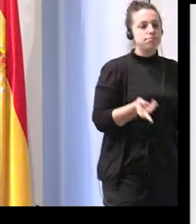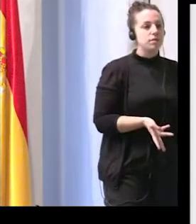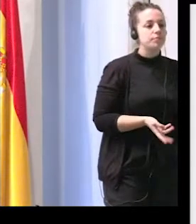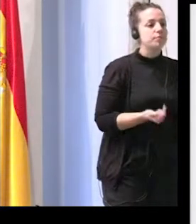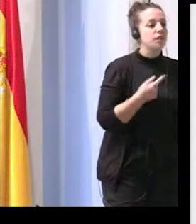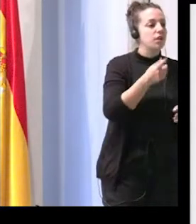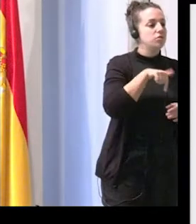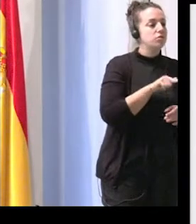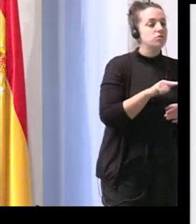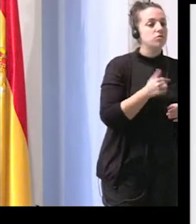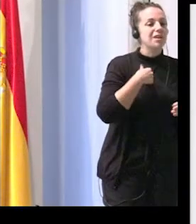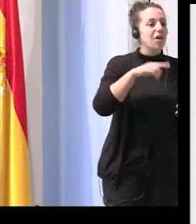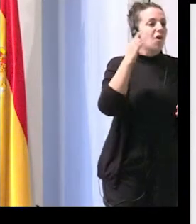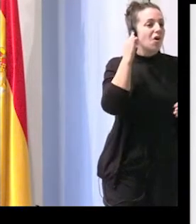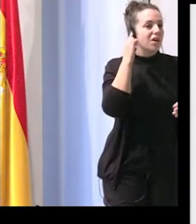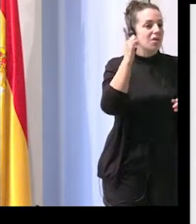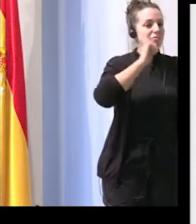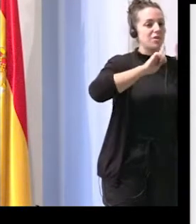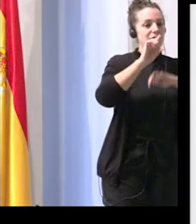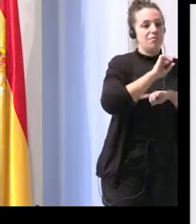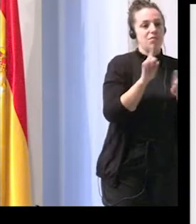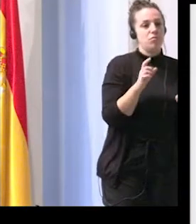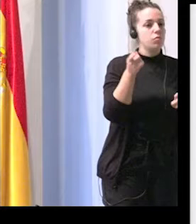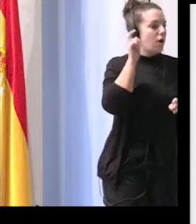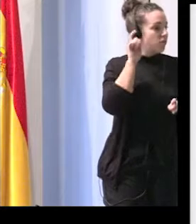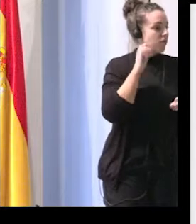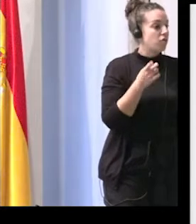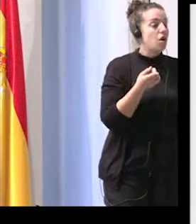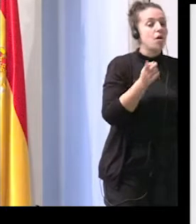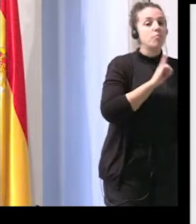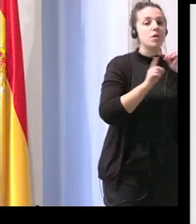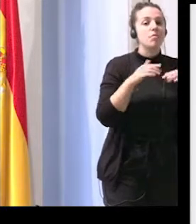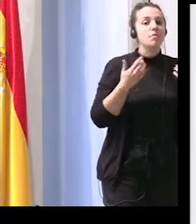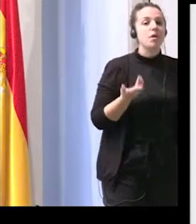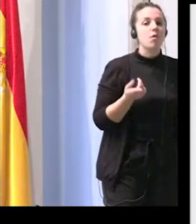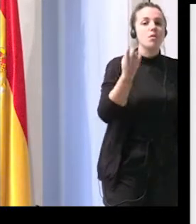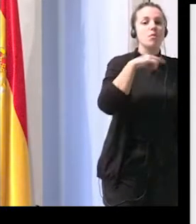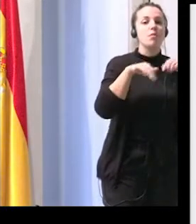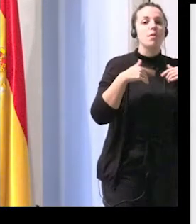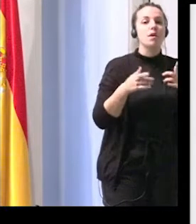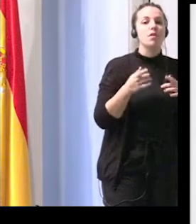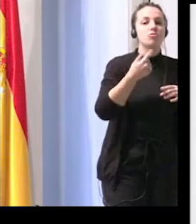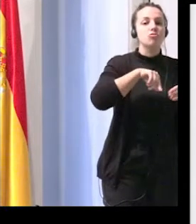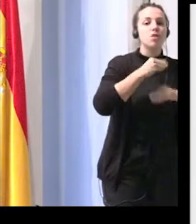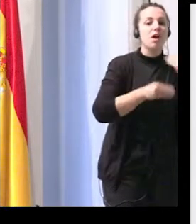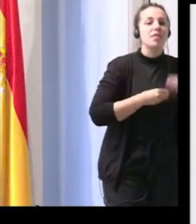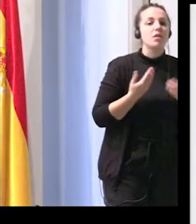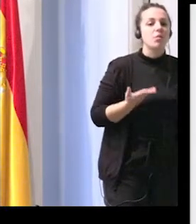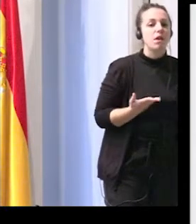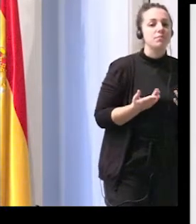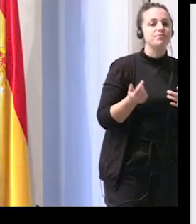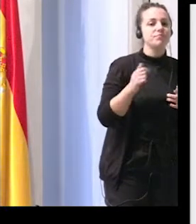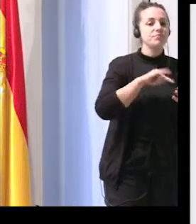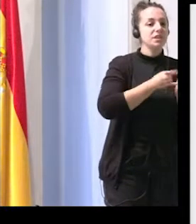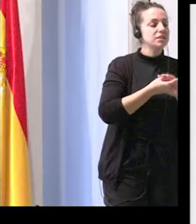ear. The problem in the ear remains. What we're trying to do is treat the auditory system, to give